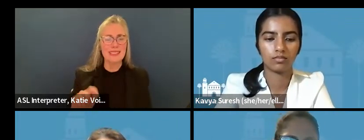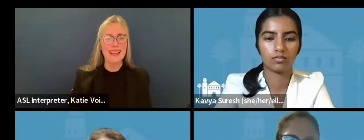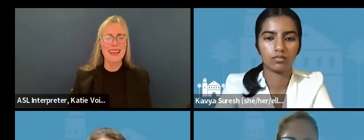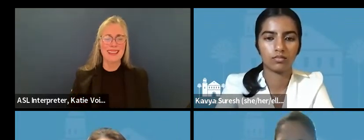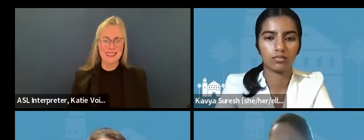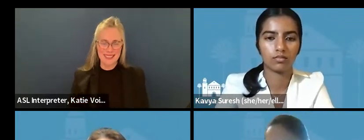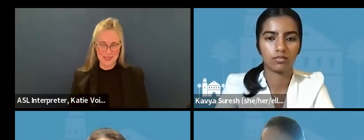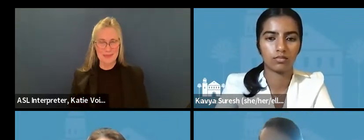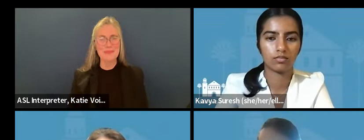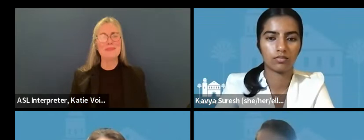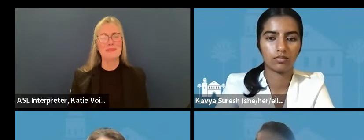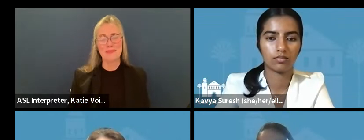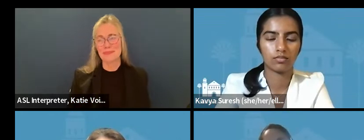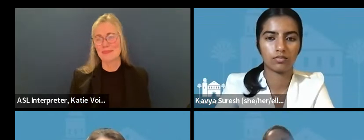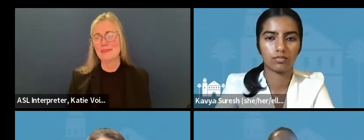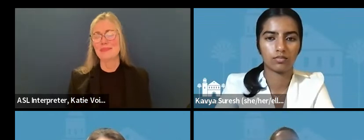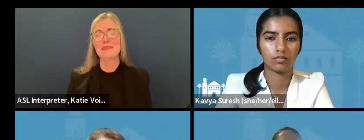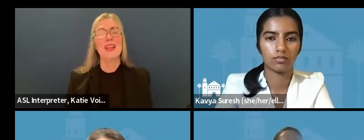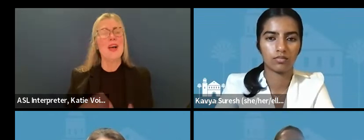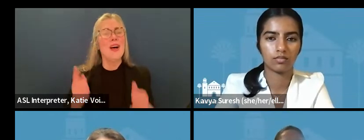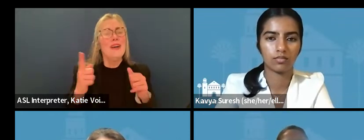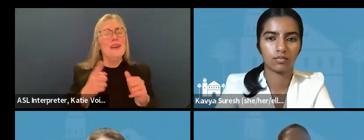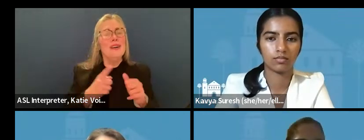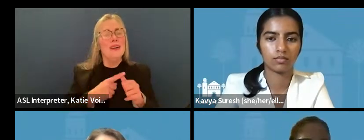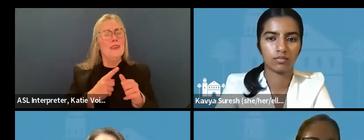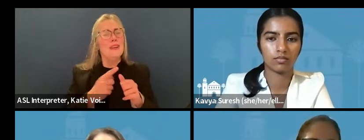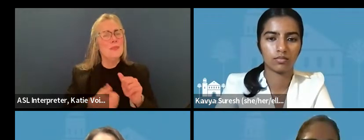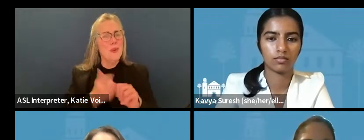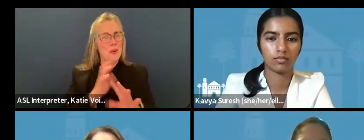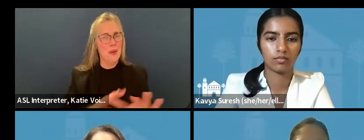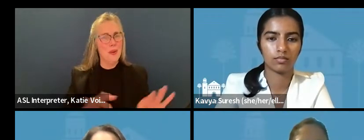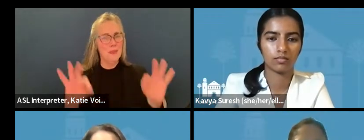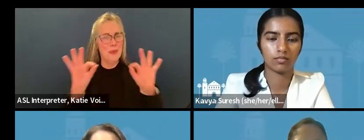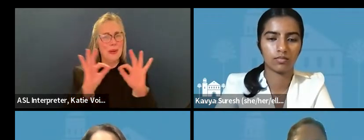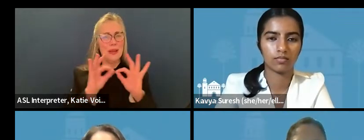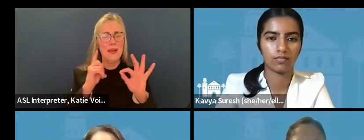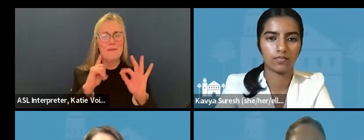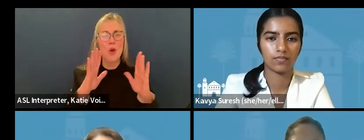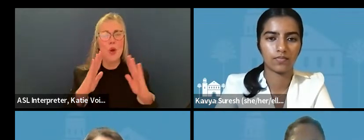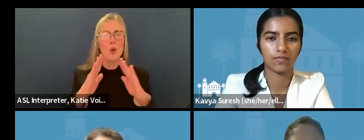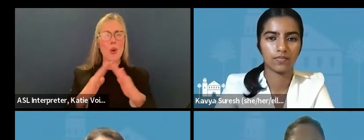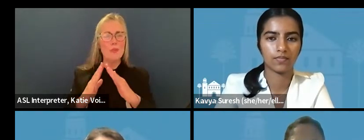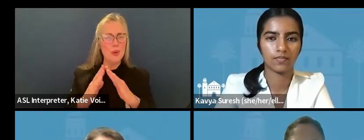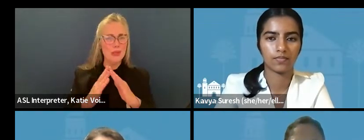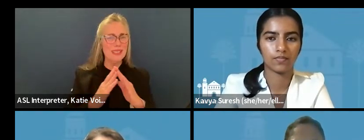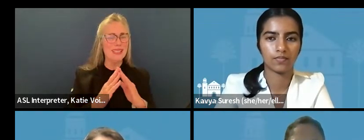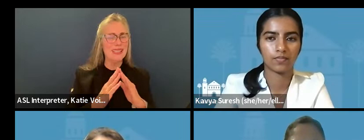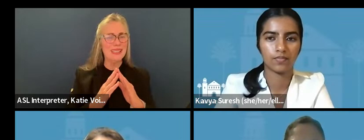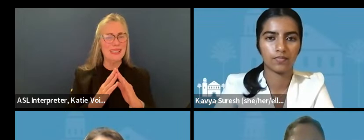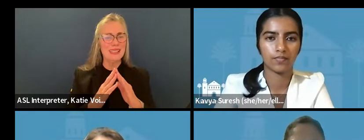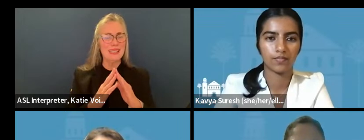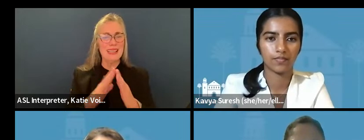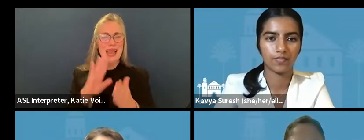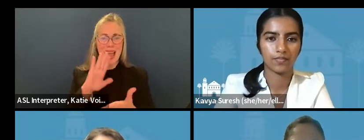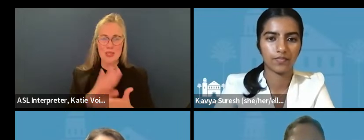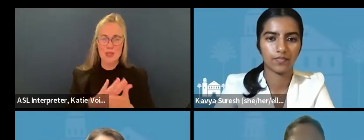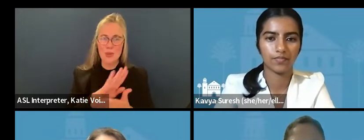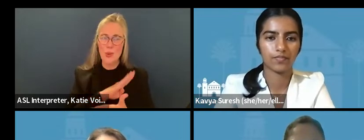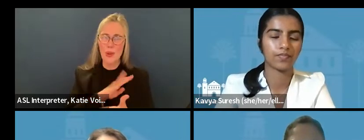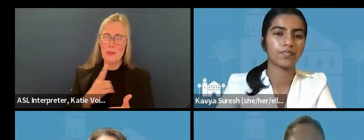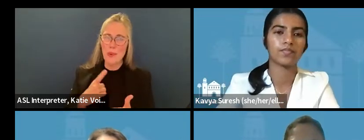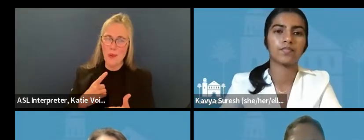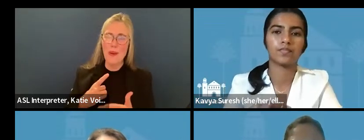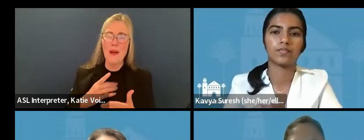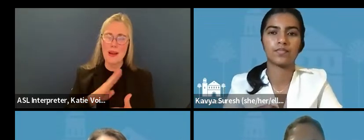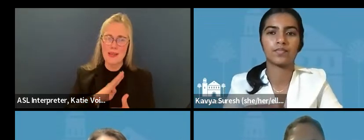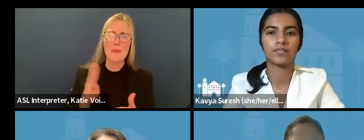Yes. Yeah. First and foremost, just, as a community and as a school board, we certainly are concerned about